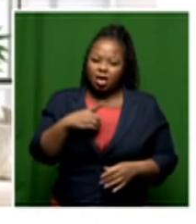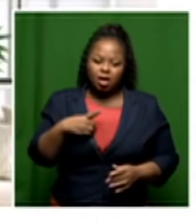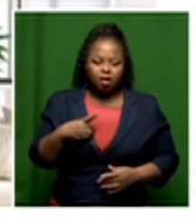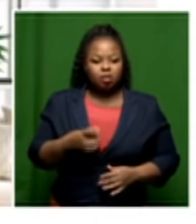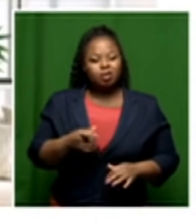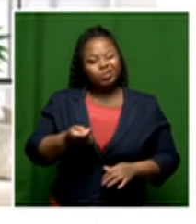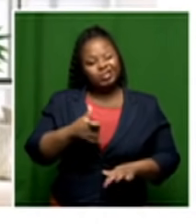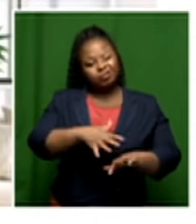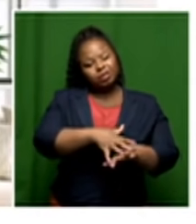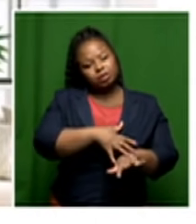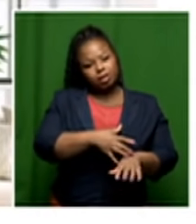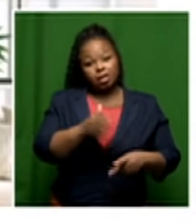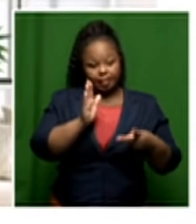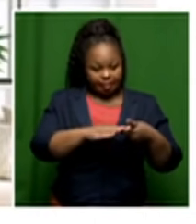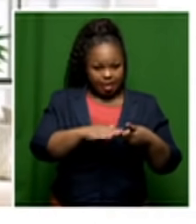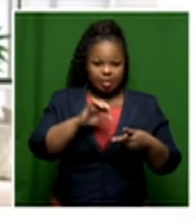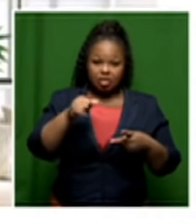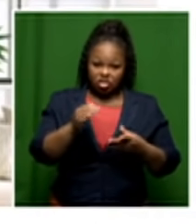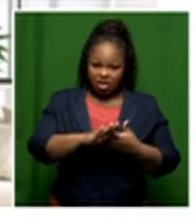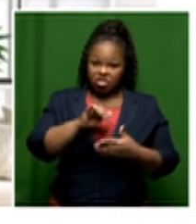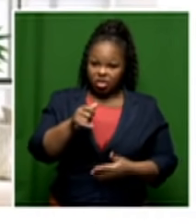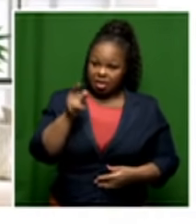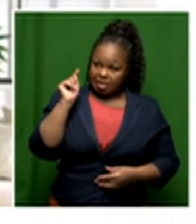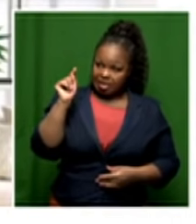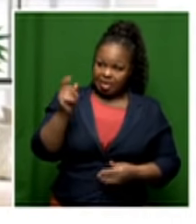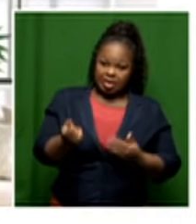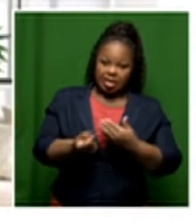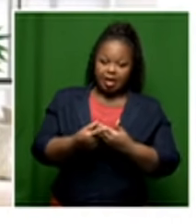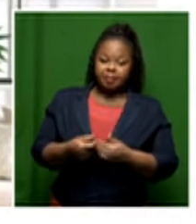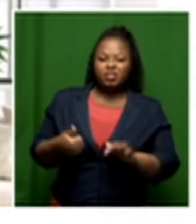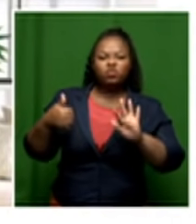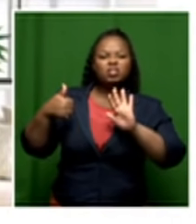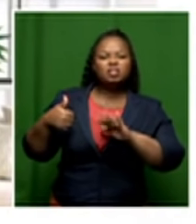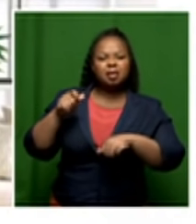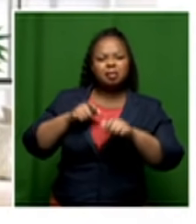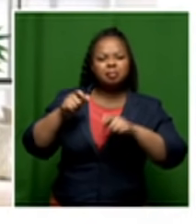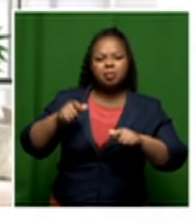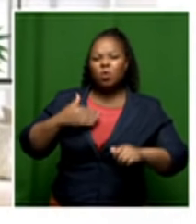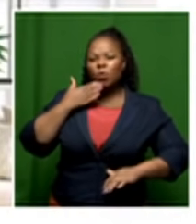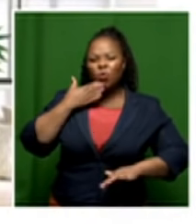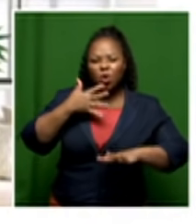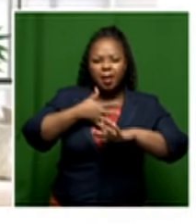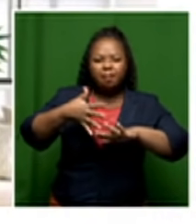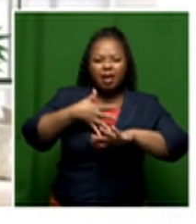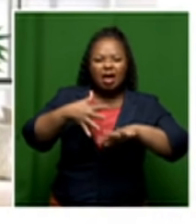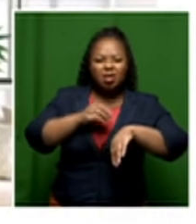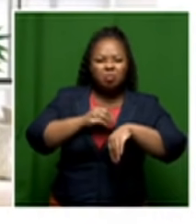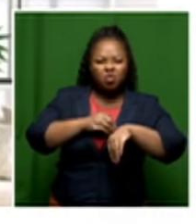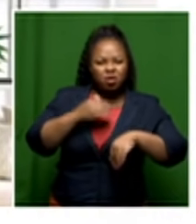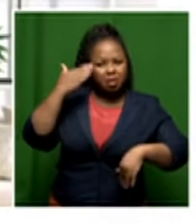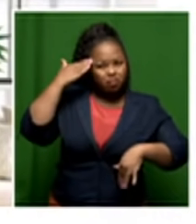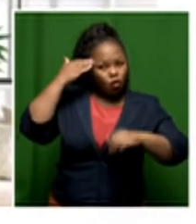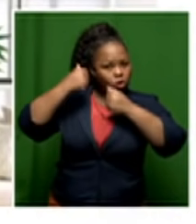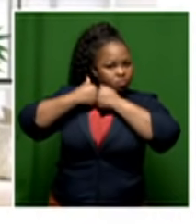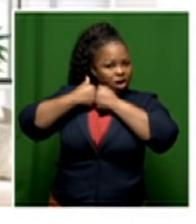then there was the J&J scare in the US where people out of 6 million, they got some clots in the brain. That